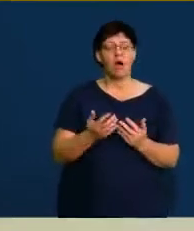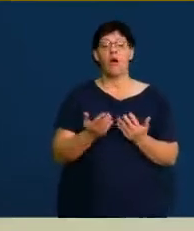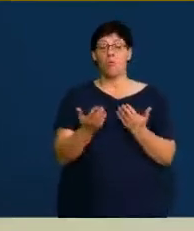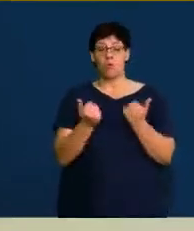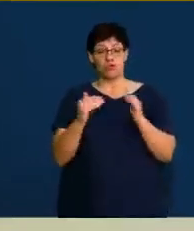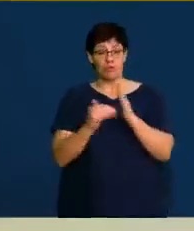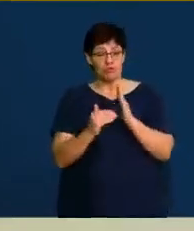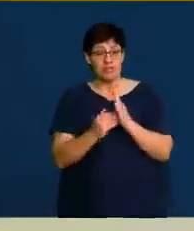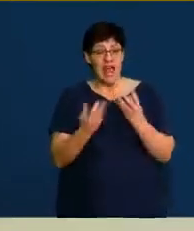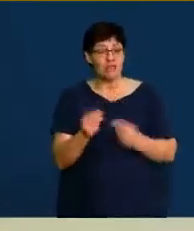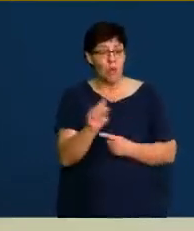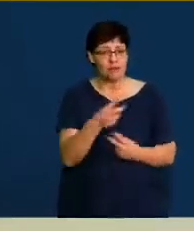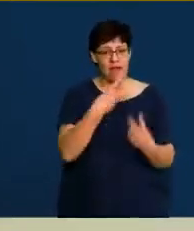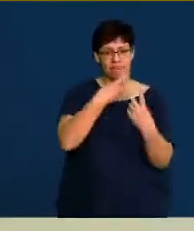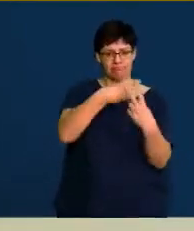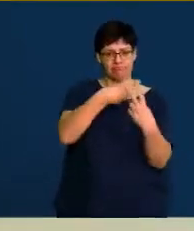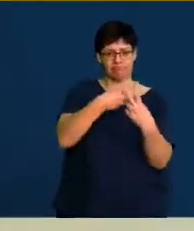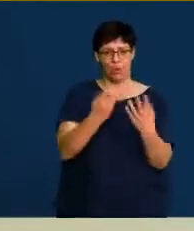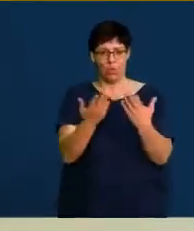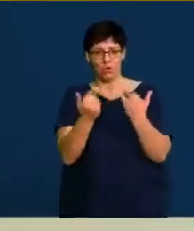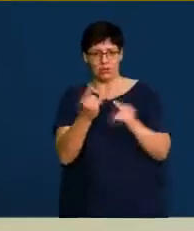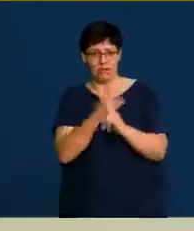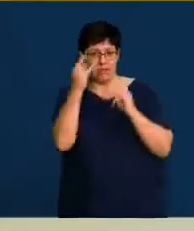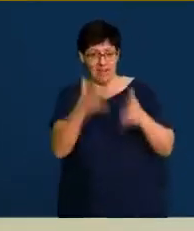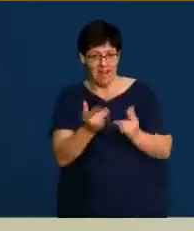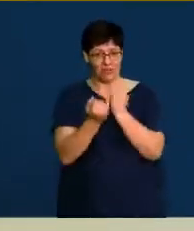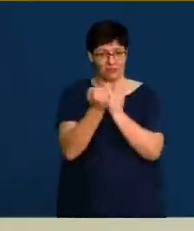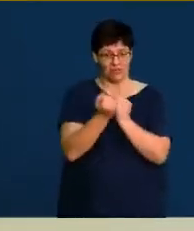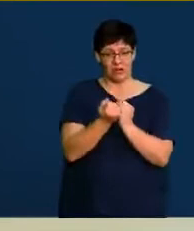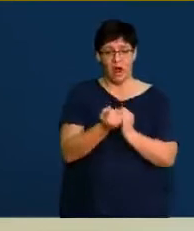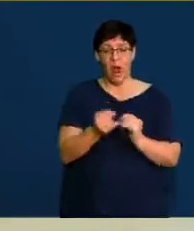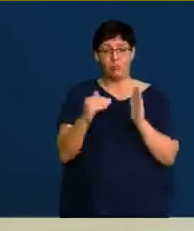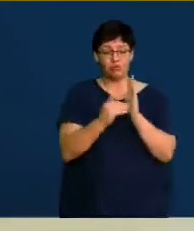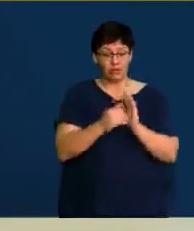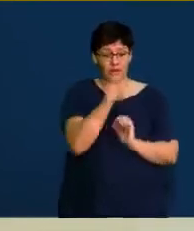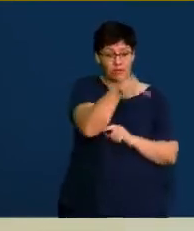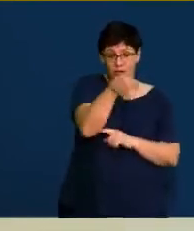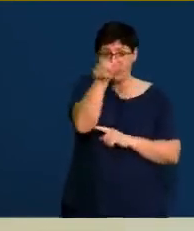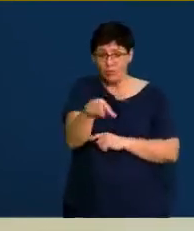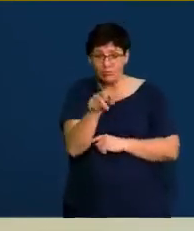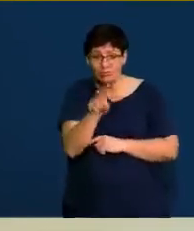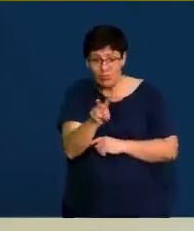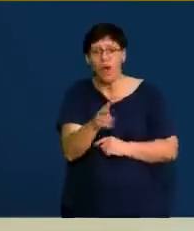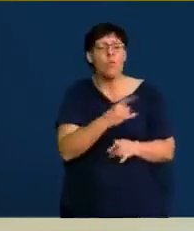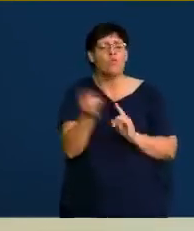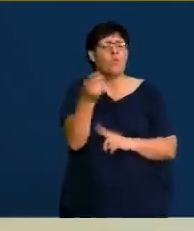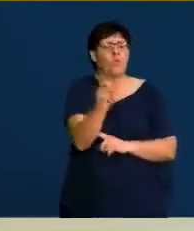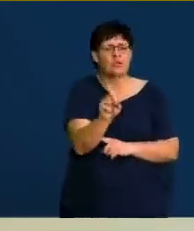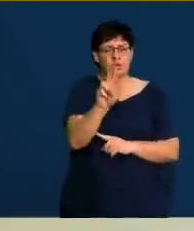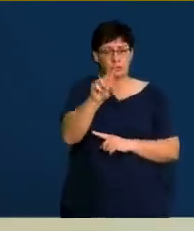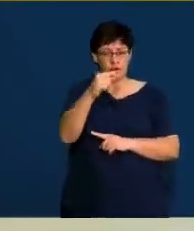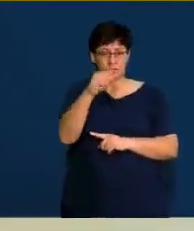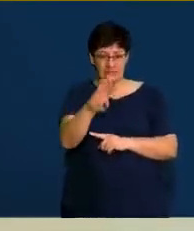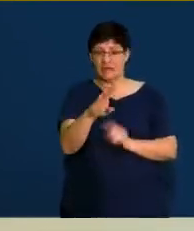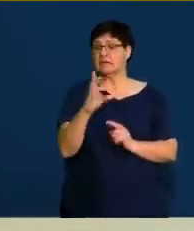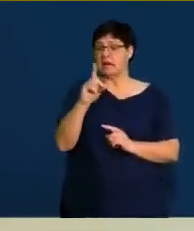is bringing you the hashtag WazoWinner competition, where 2 lucky matriculants stand a chance to win 2 gigs of data. All you